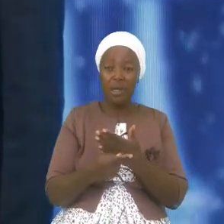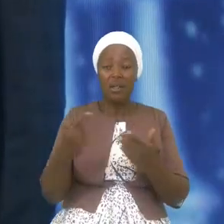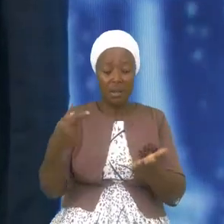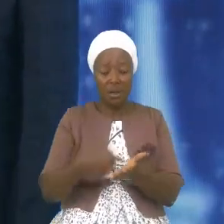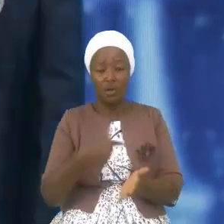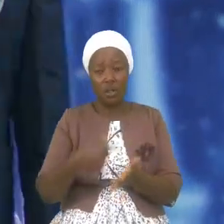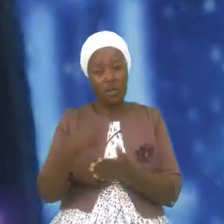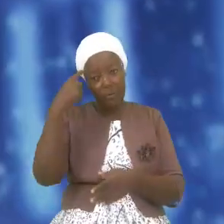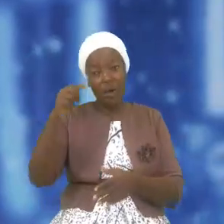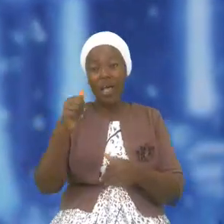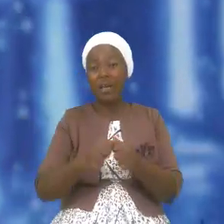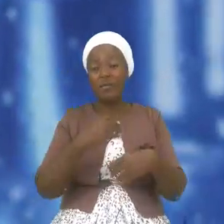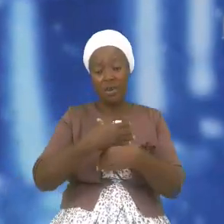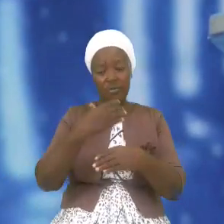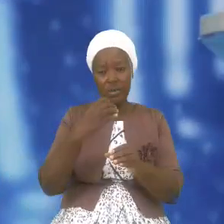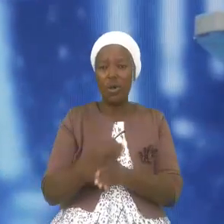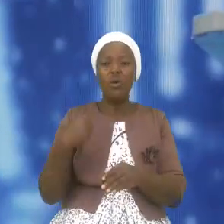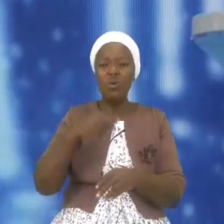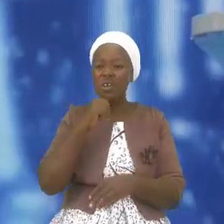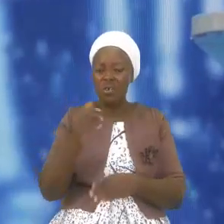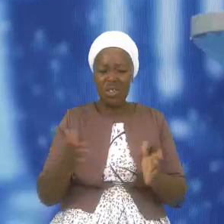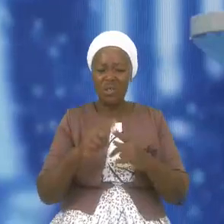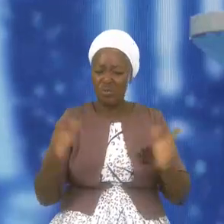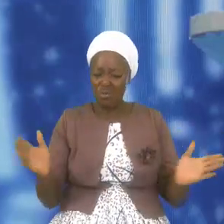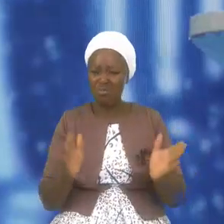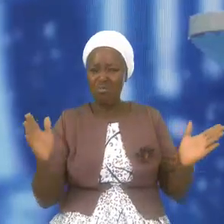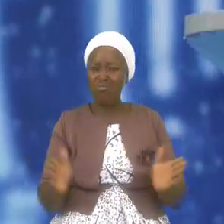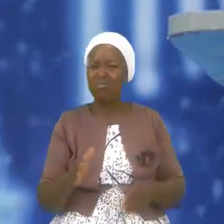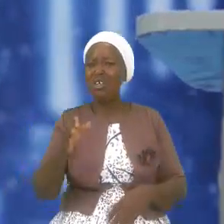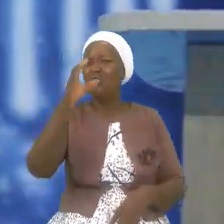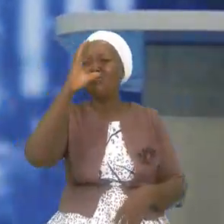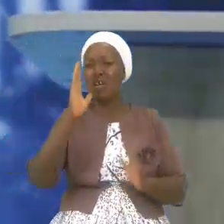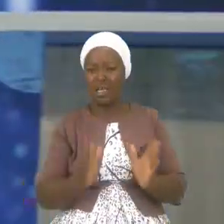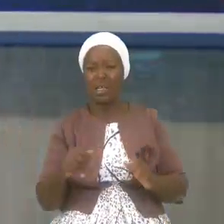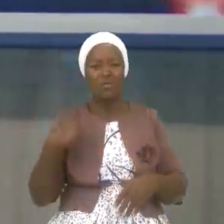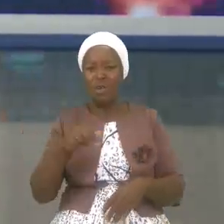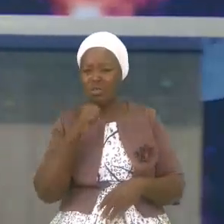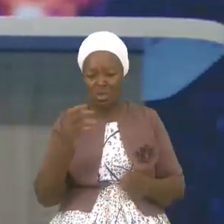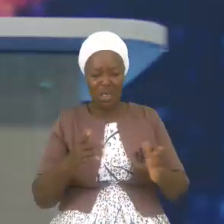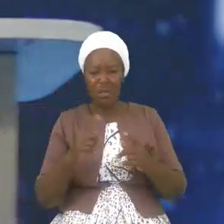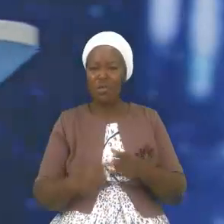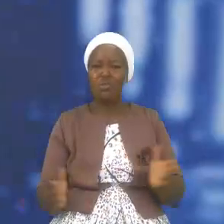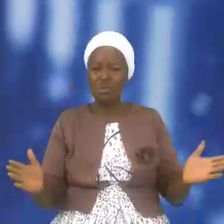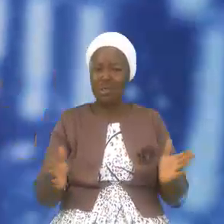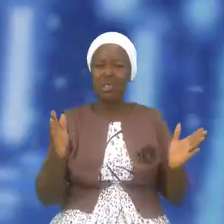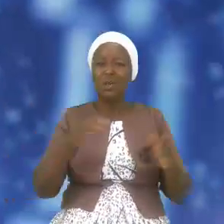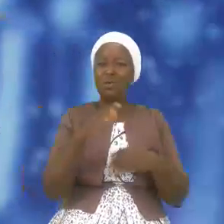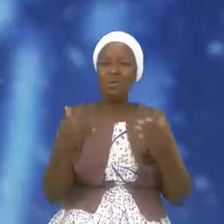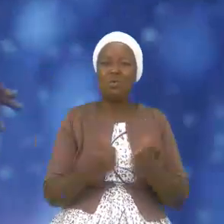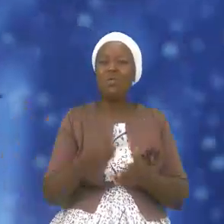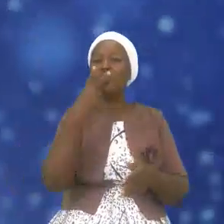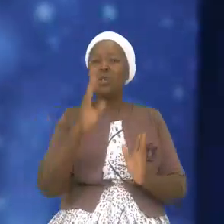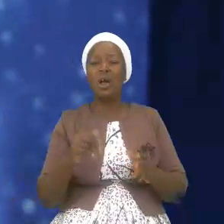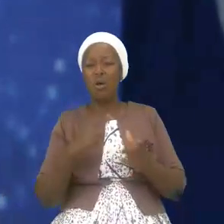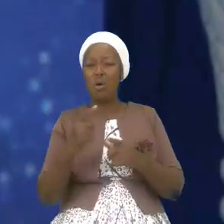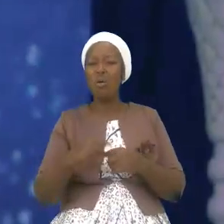drunkards, entertain smokers, entertain womanizers, entertain adulterers, entertain